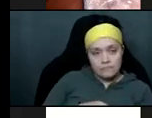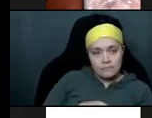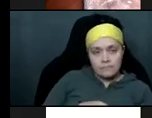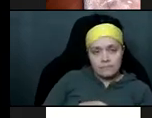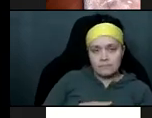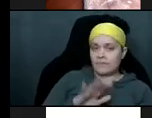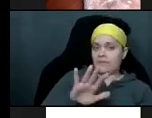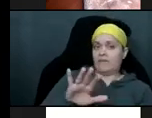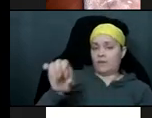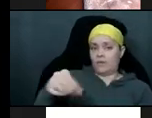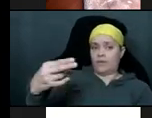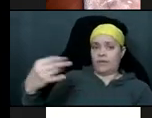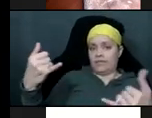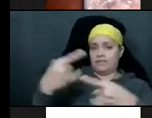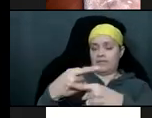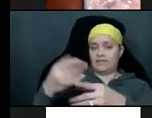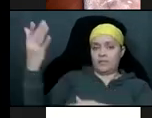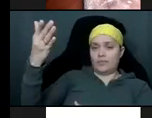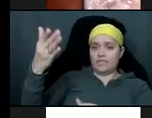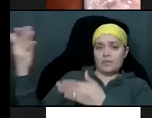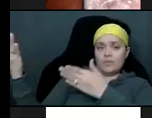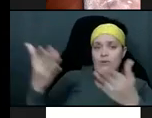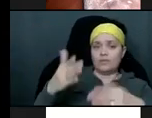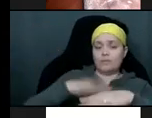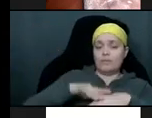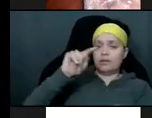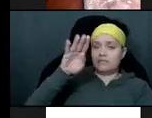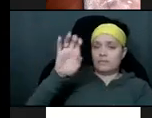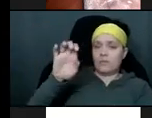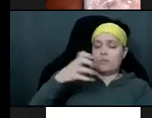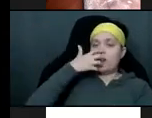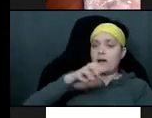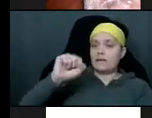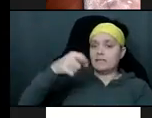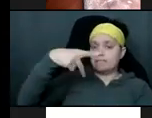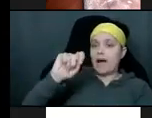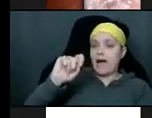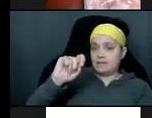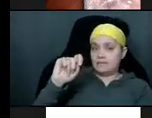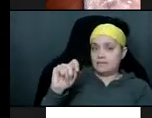Oh, hey, today this presentation is brought to you by T-Mobile Hotspot.